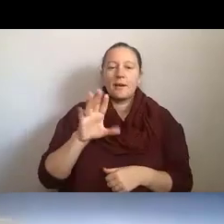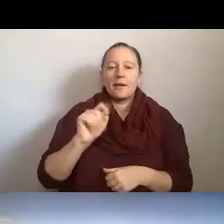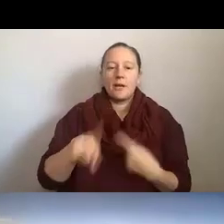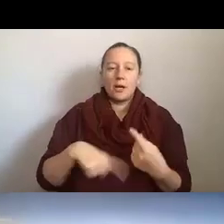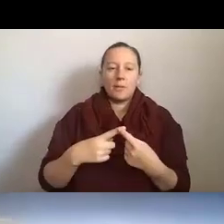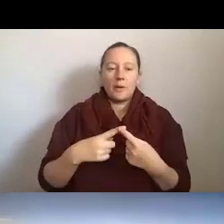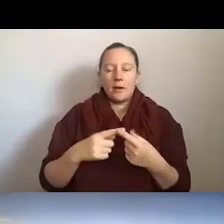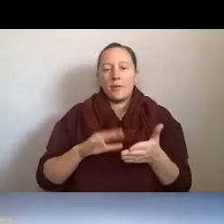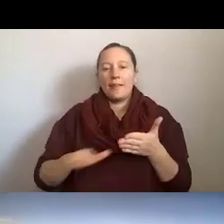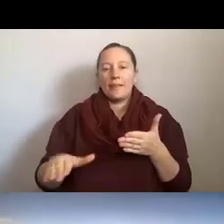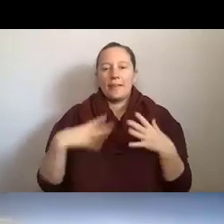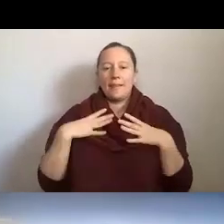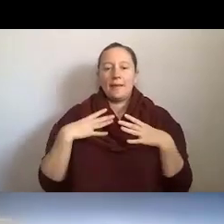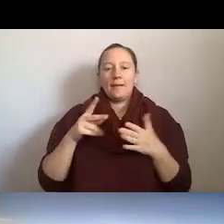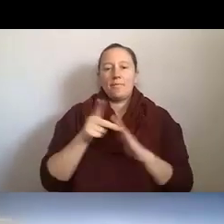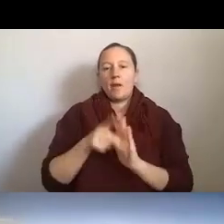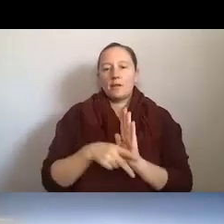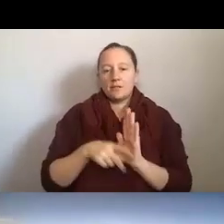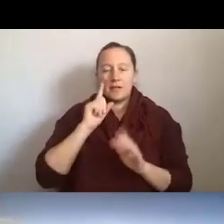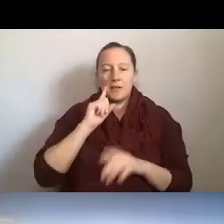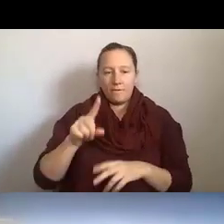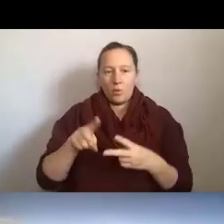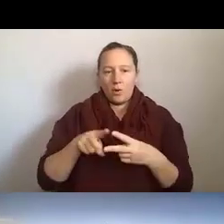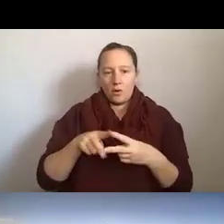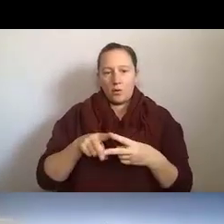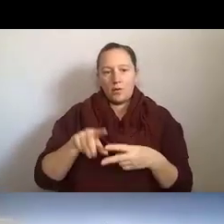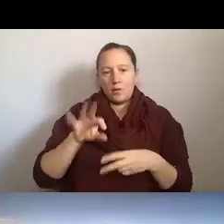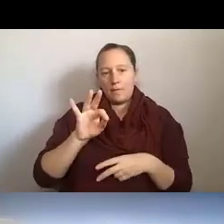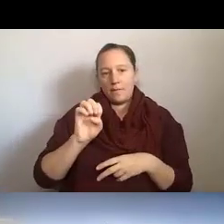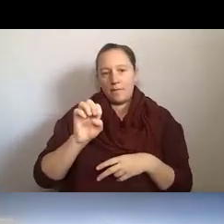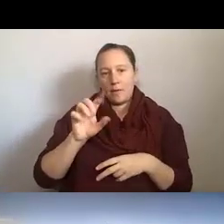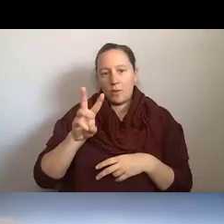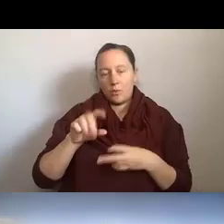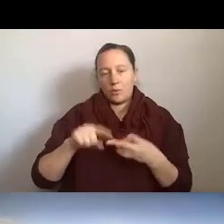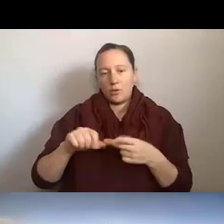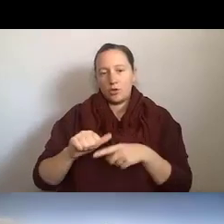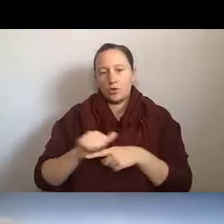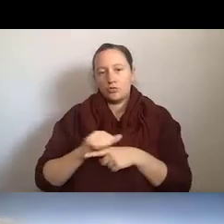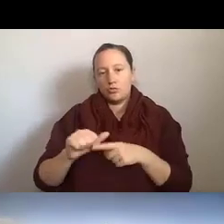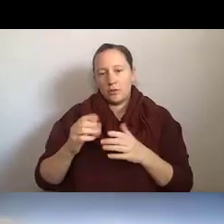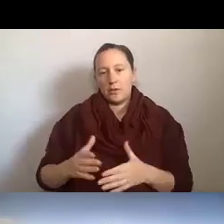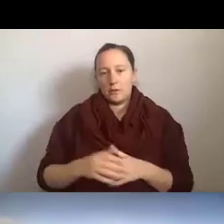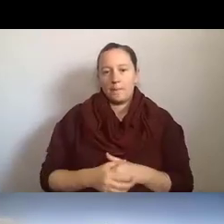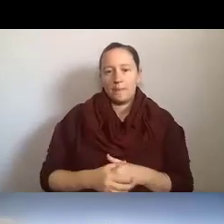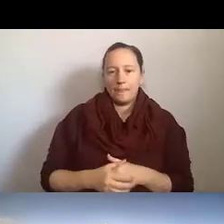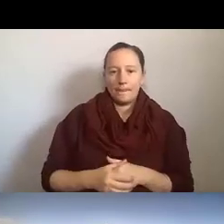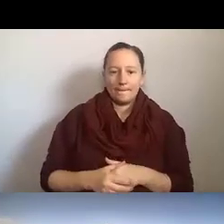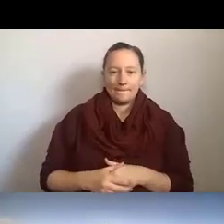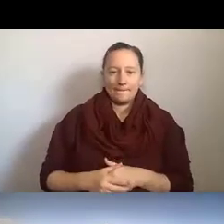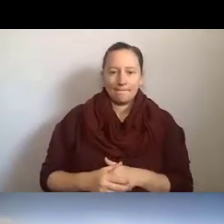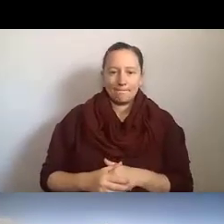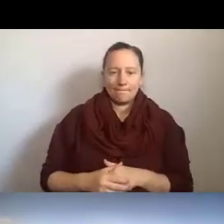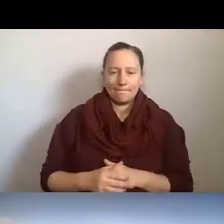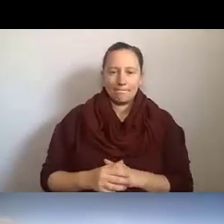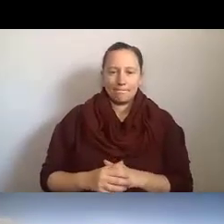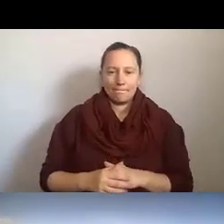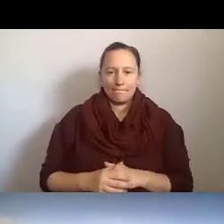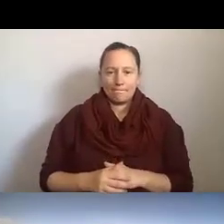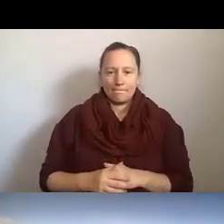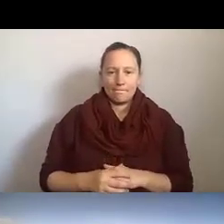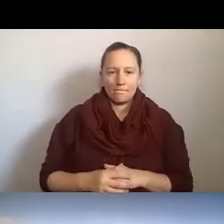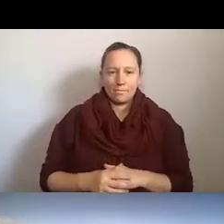changes, or if the sponsor is going to be absent for more than 3 months. In that case, you'll want to assign